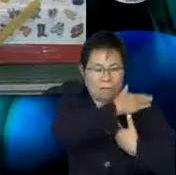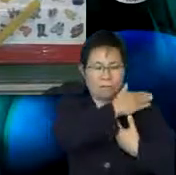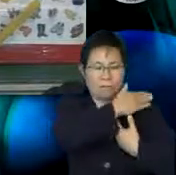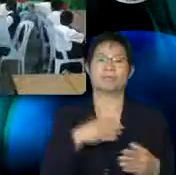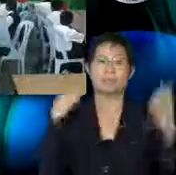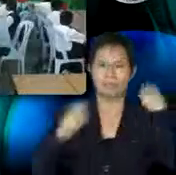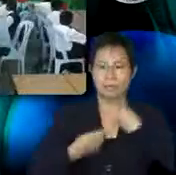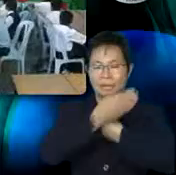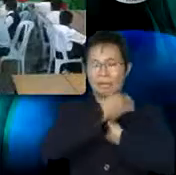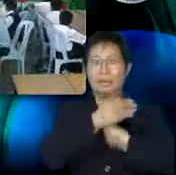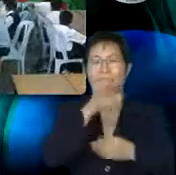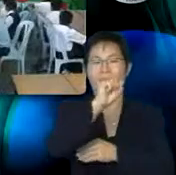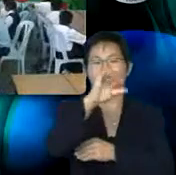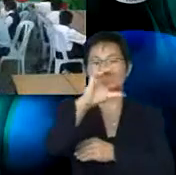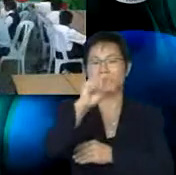S-C-A-R-F. Again.